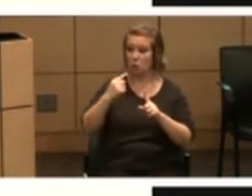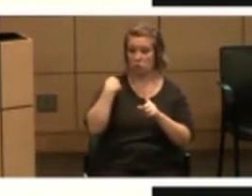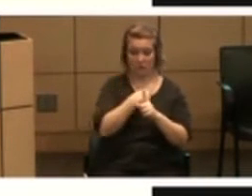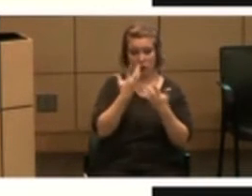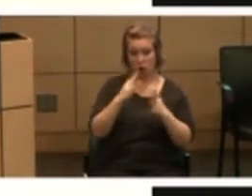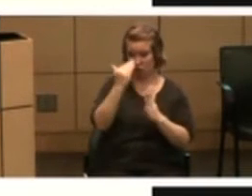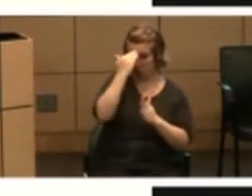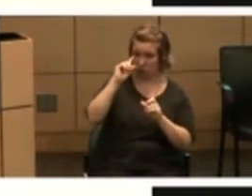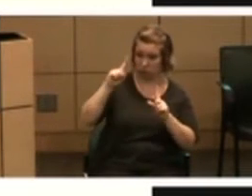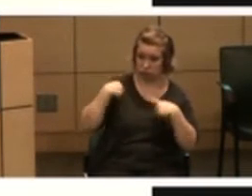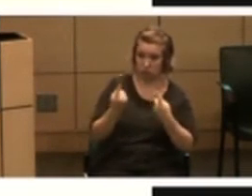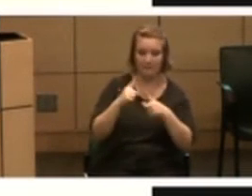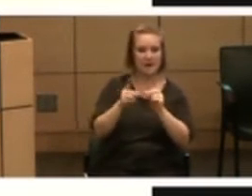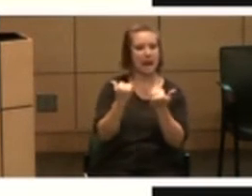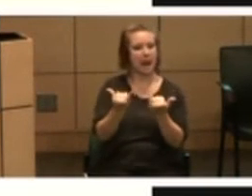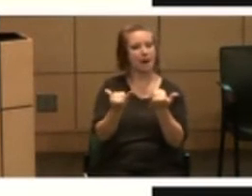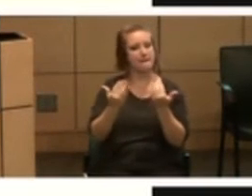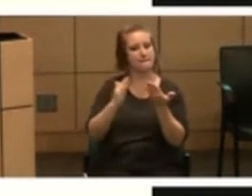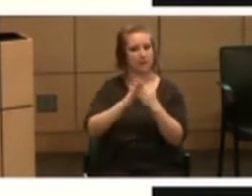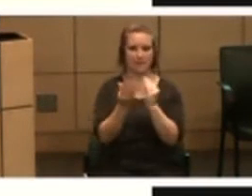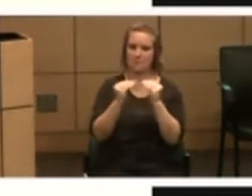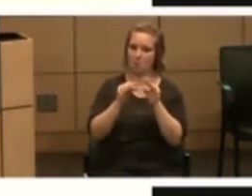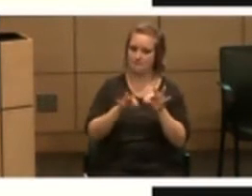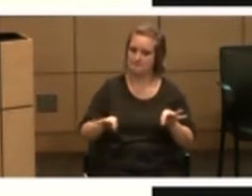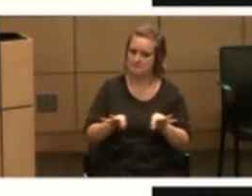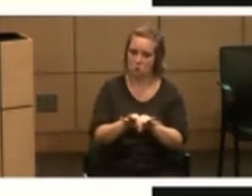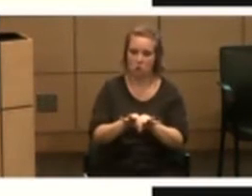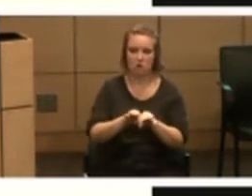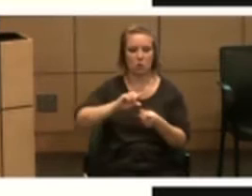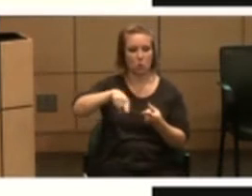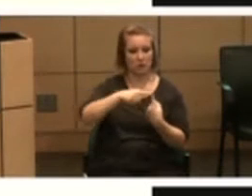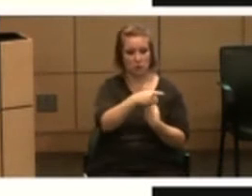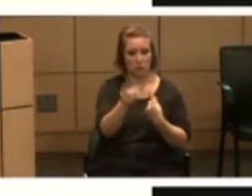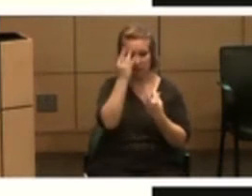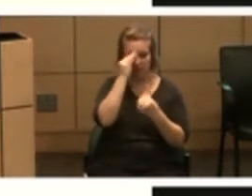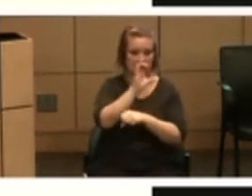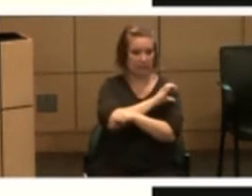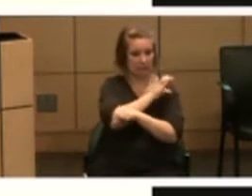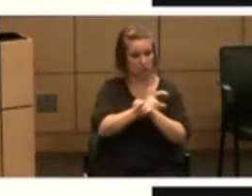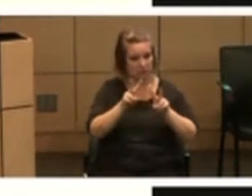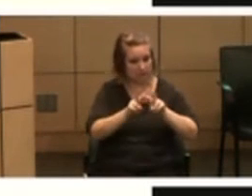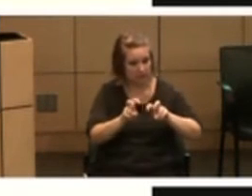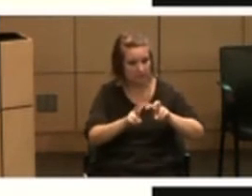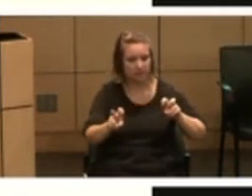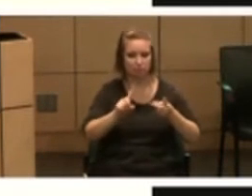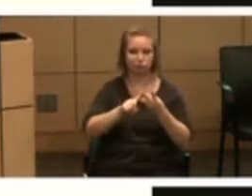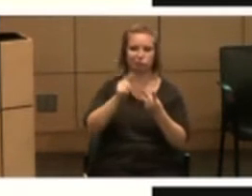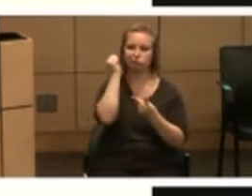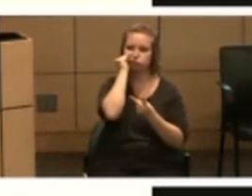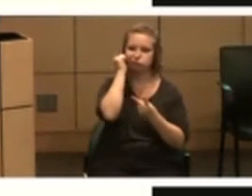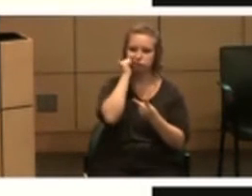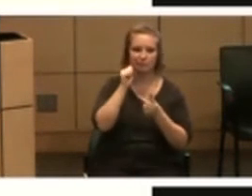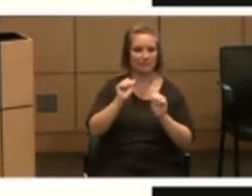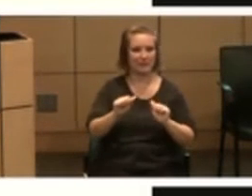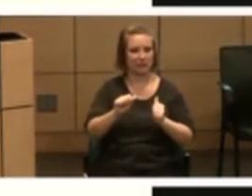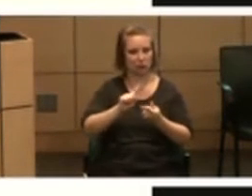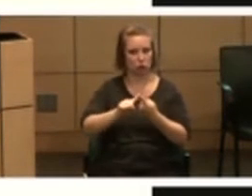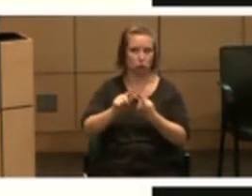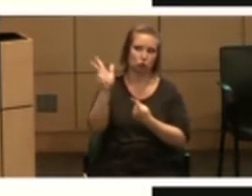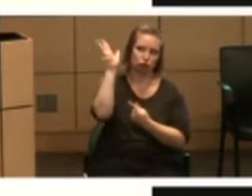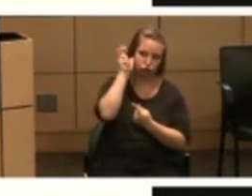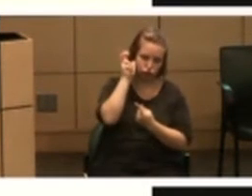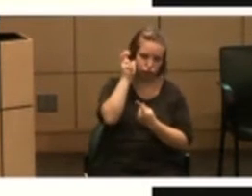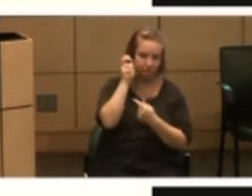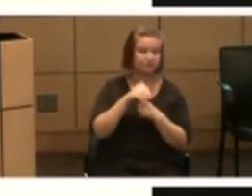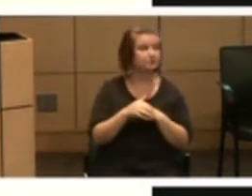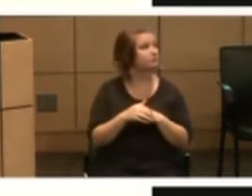think is becoming more and more important when we think about clinical assessment and everyday listening performance. And in this case, we have